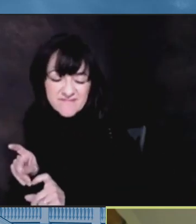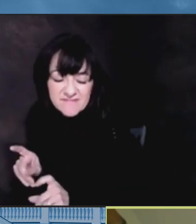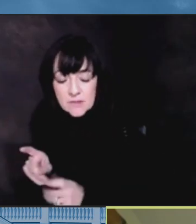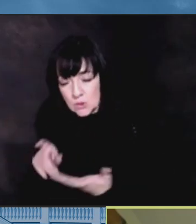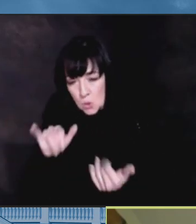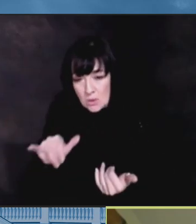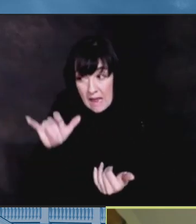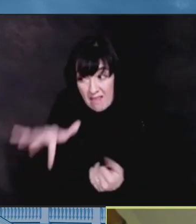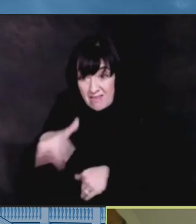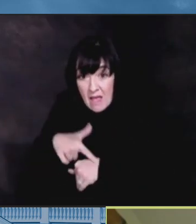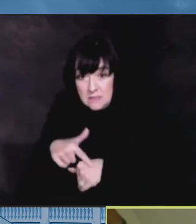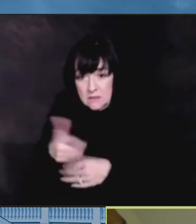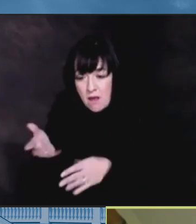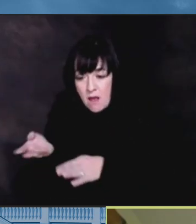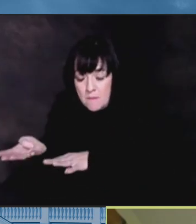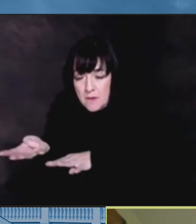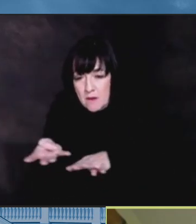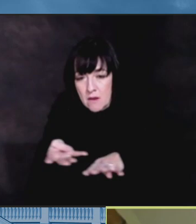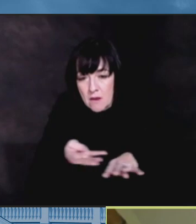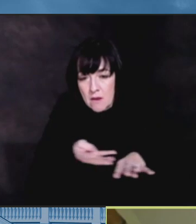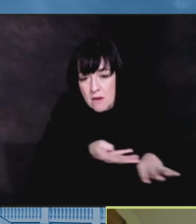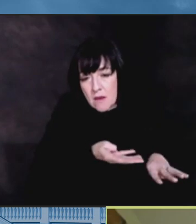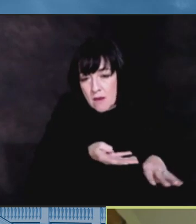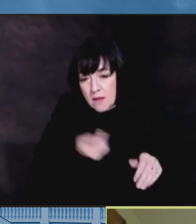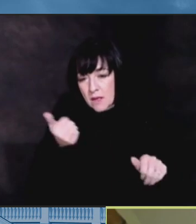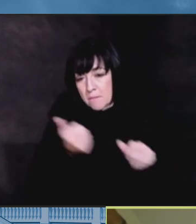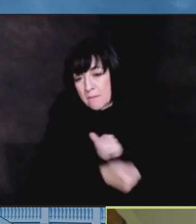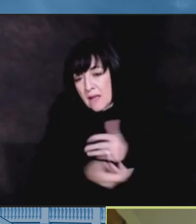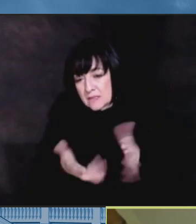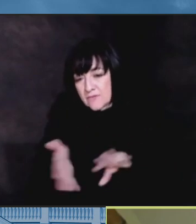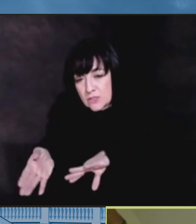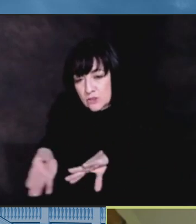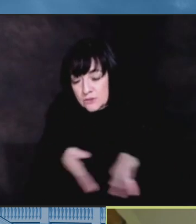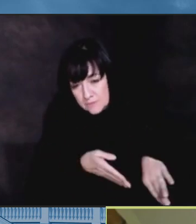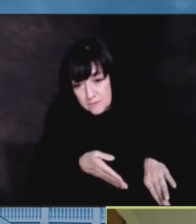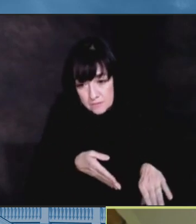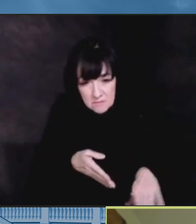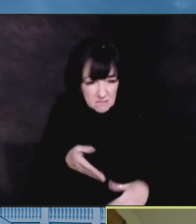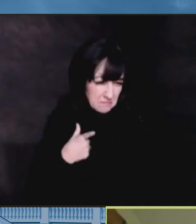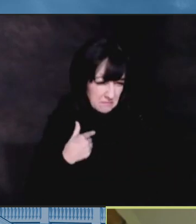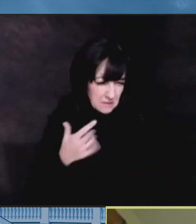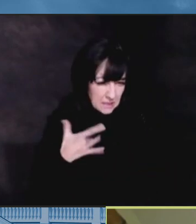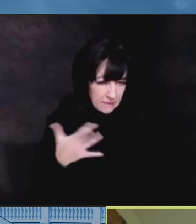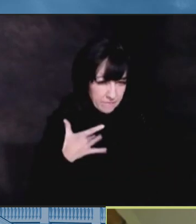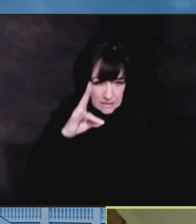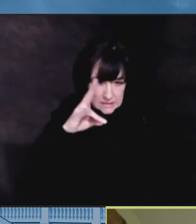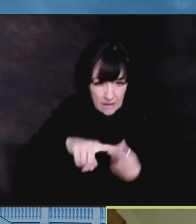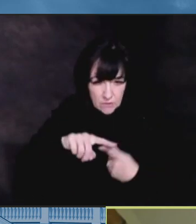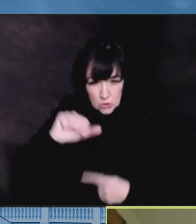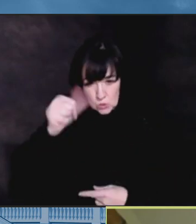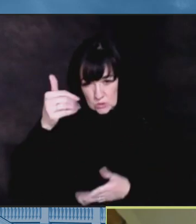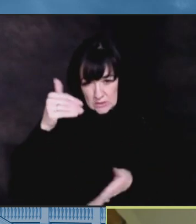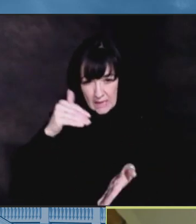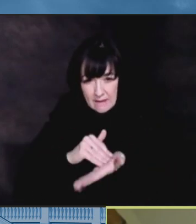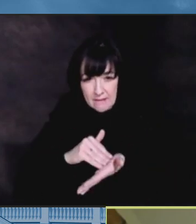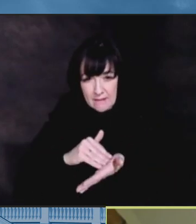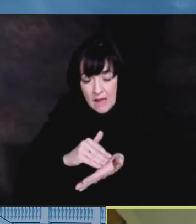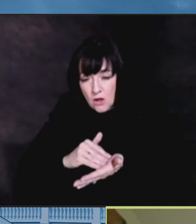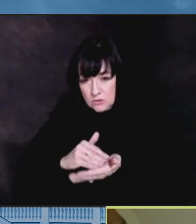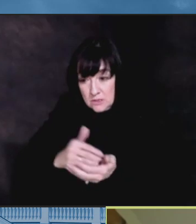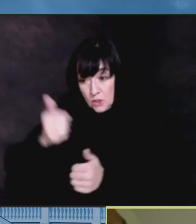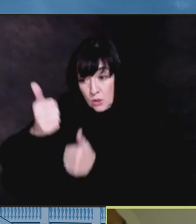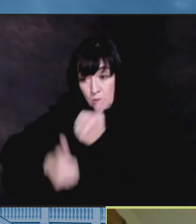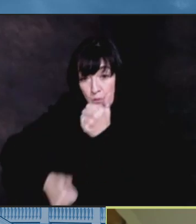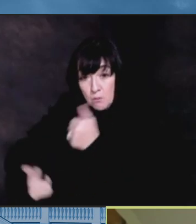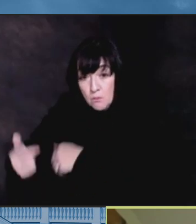mark. But if we stay at that 7,000 to 10,000 per day, we're probably within the 48 to 60 hour turnaround time